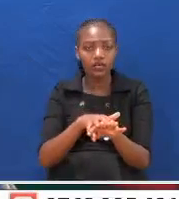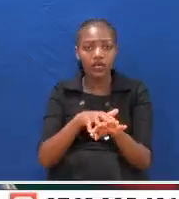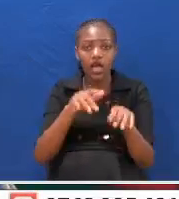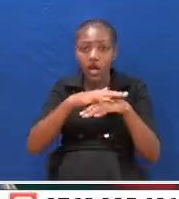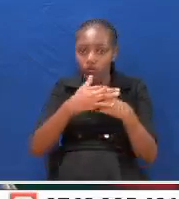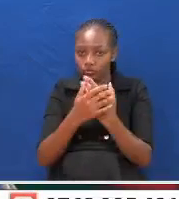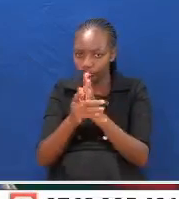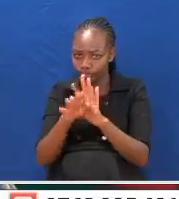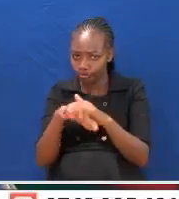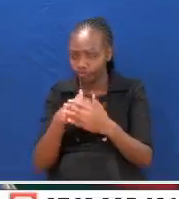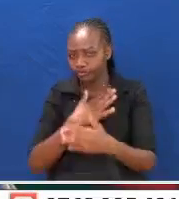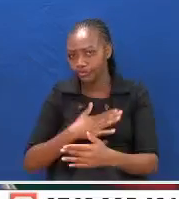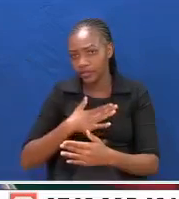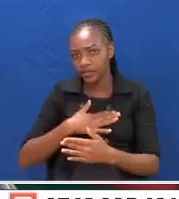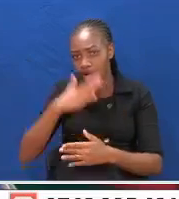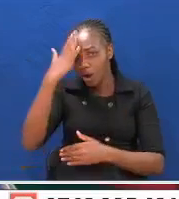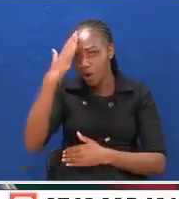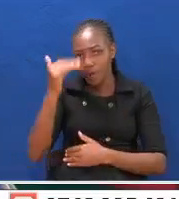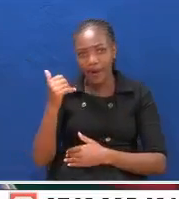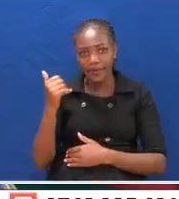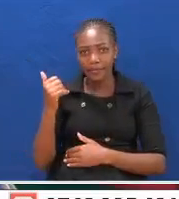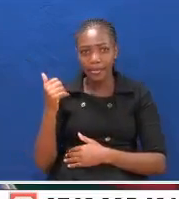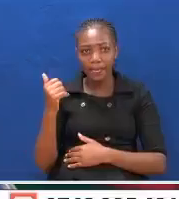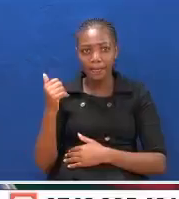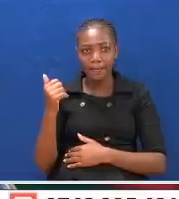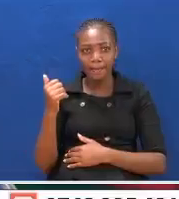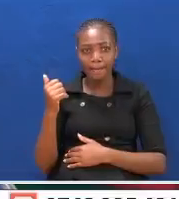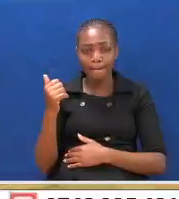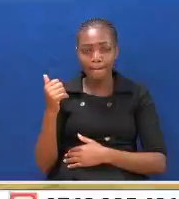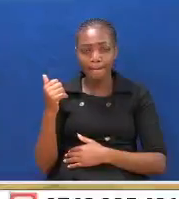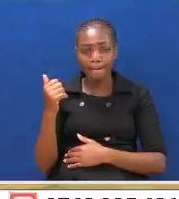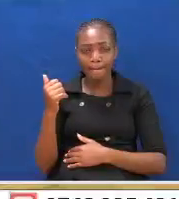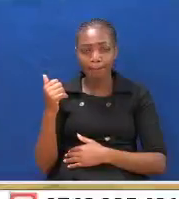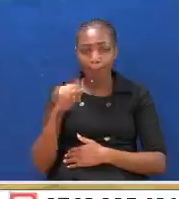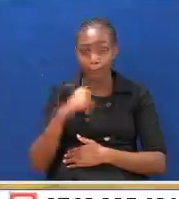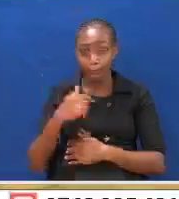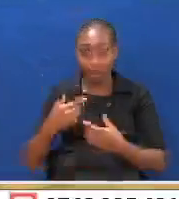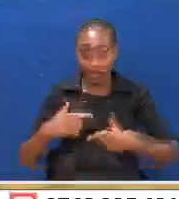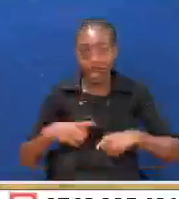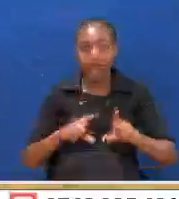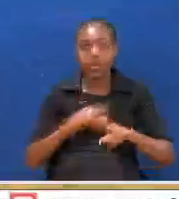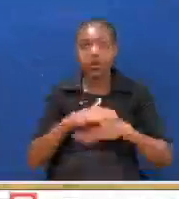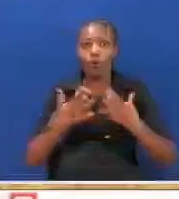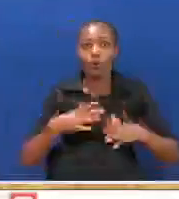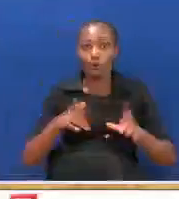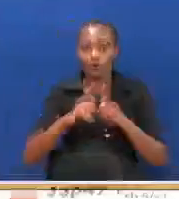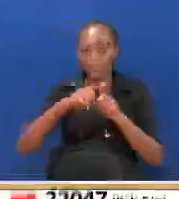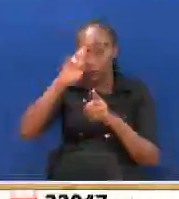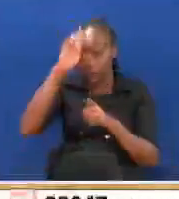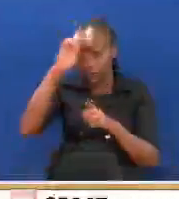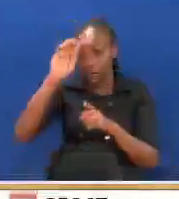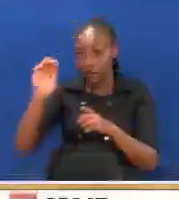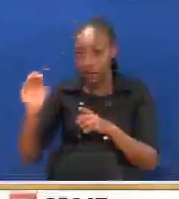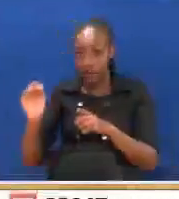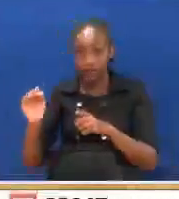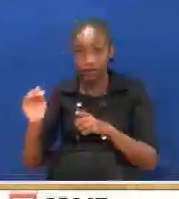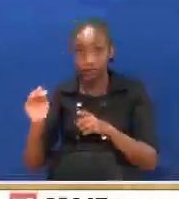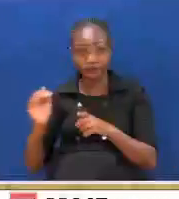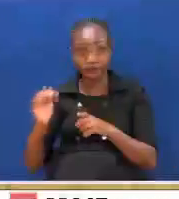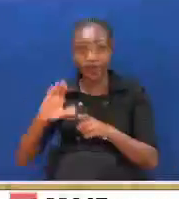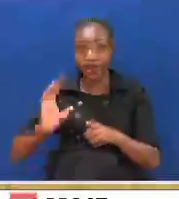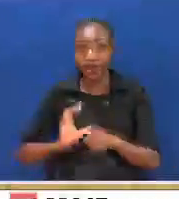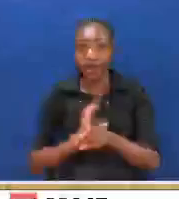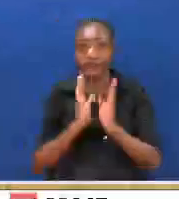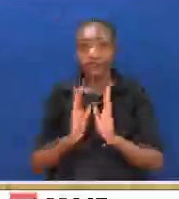mikono, kwa sababu haitakuwa na manufaa kufungia watu ndani. And in Nyandarua County, County Commissioner David Lepar